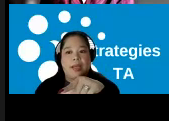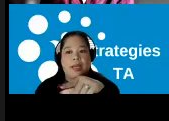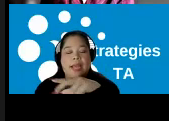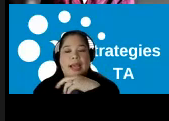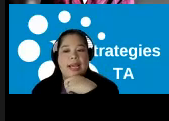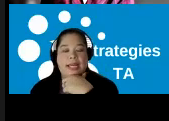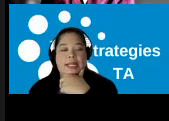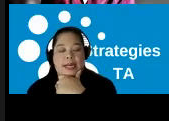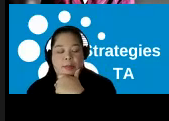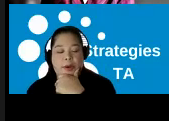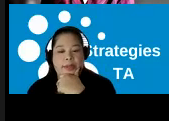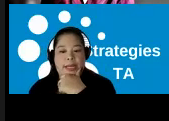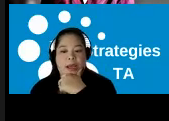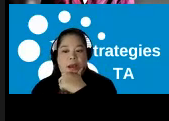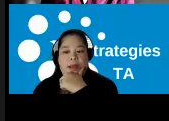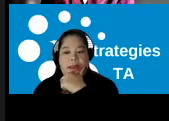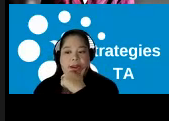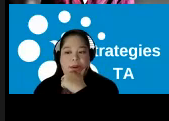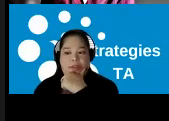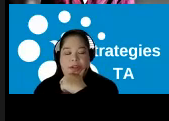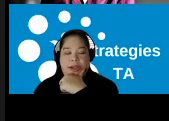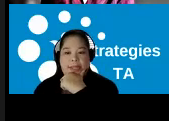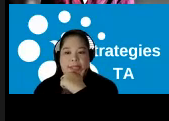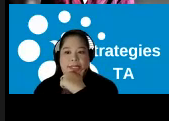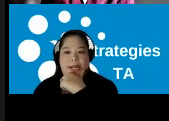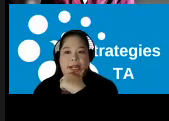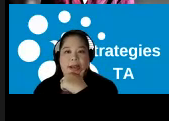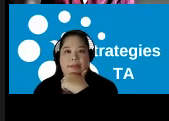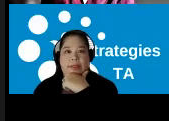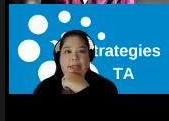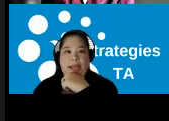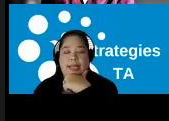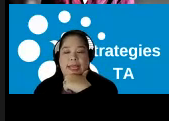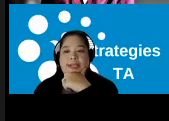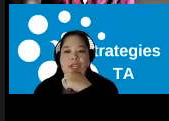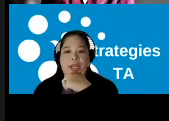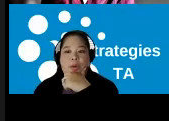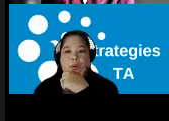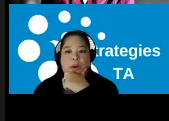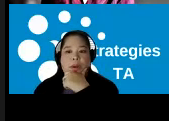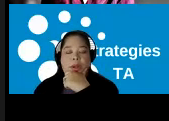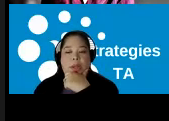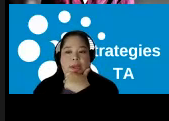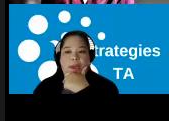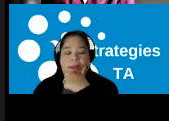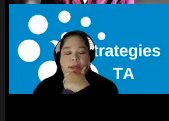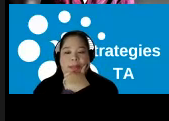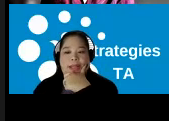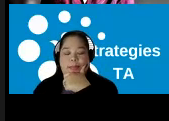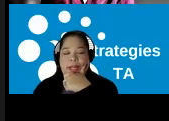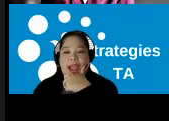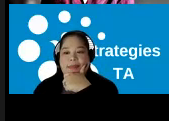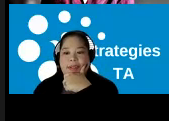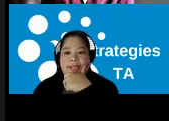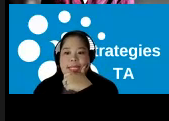question. Yeah, I think the second part, like, if you're connected to any kind of like the allocation or has